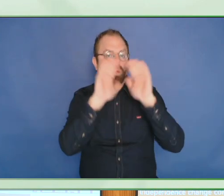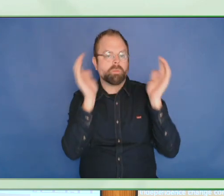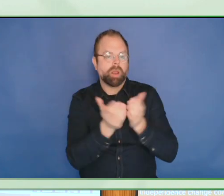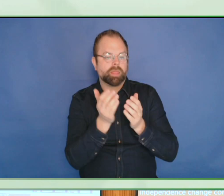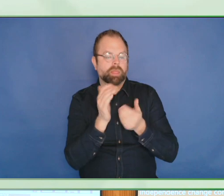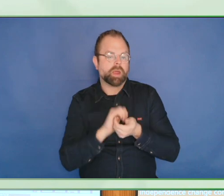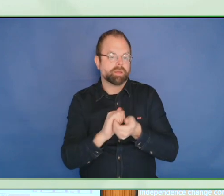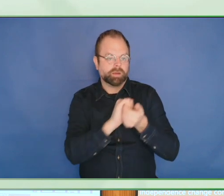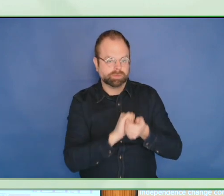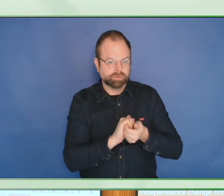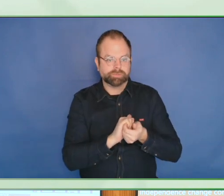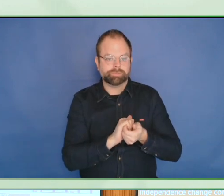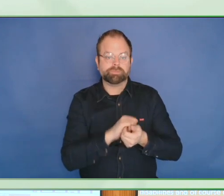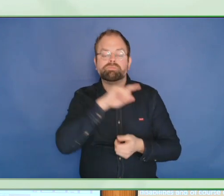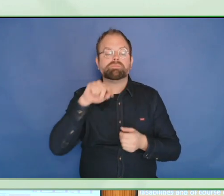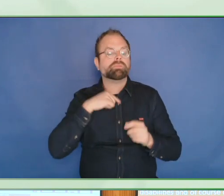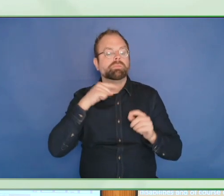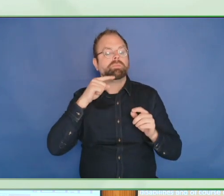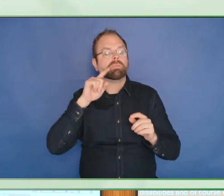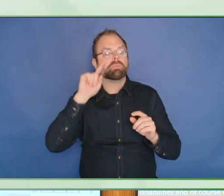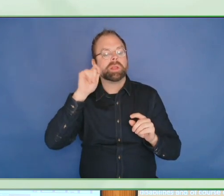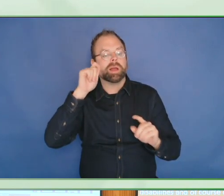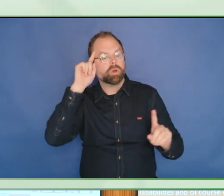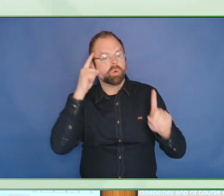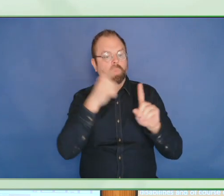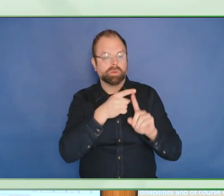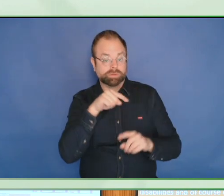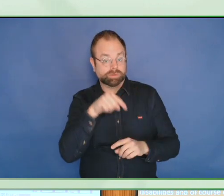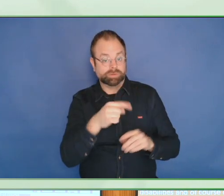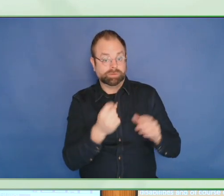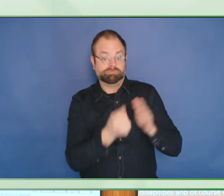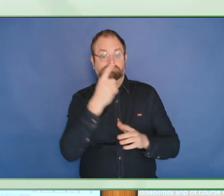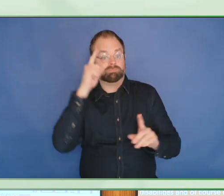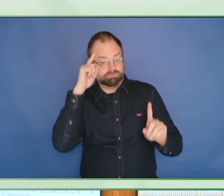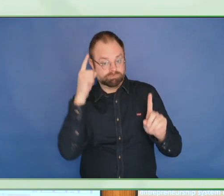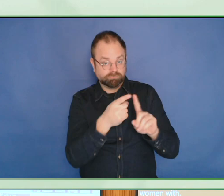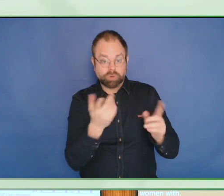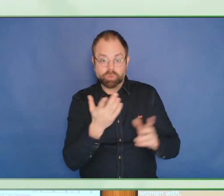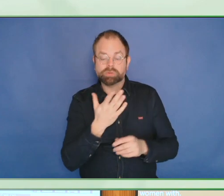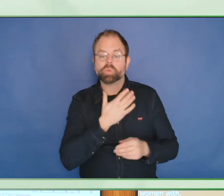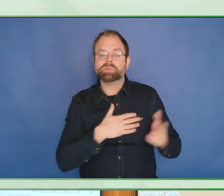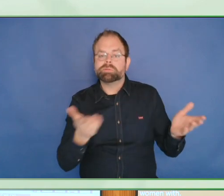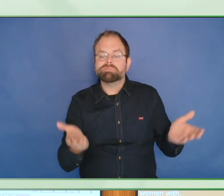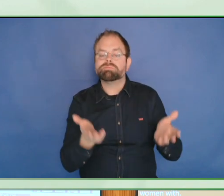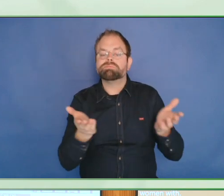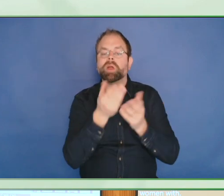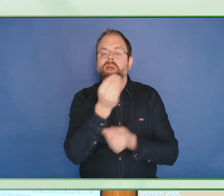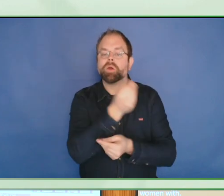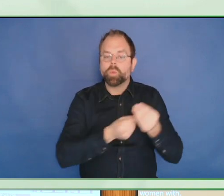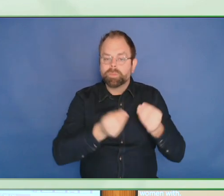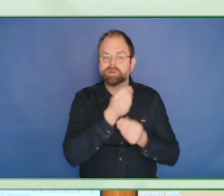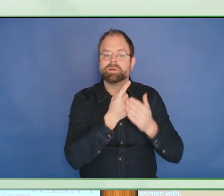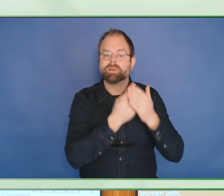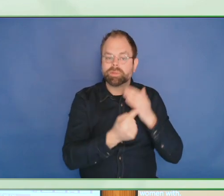this initiative, like I mentioned before, is that if we can design solutions for women with disabilities, we can find solutions